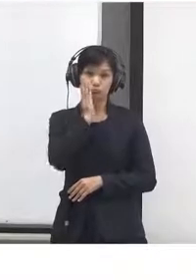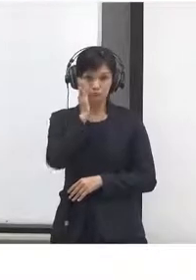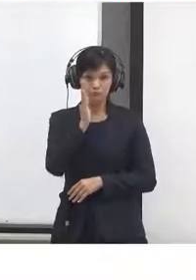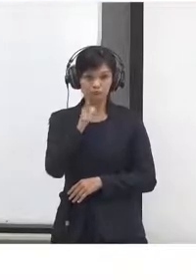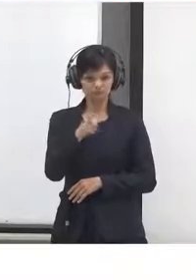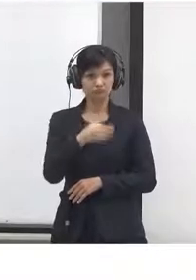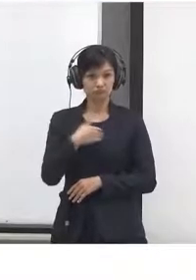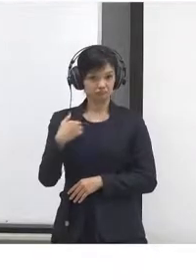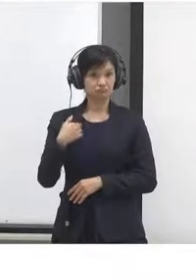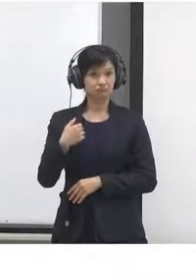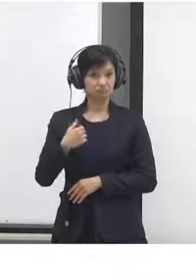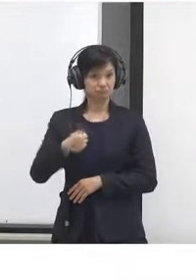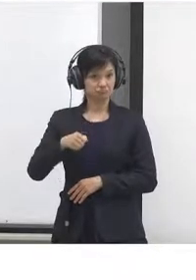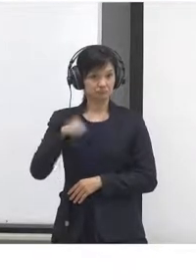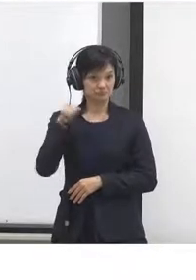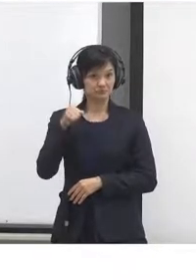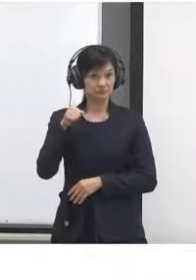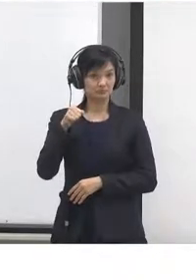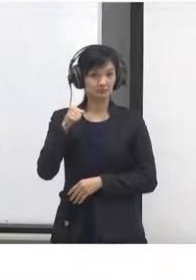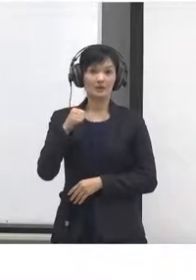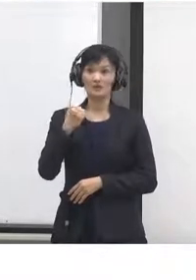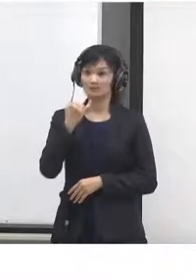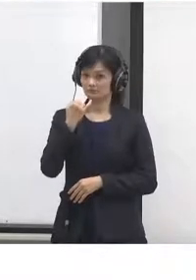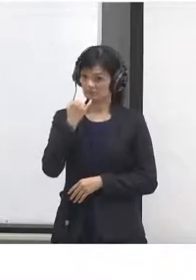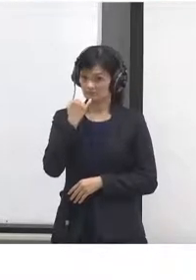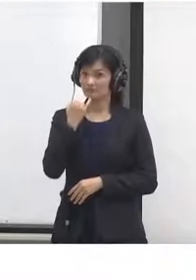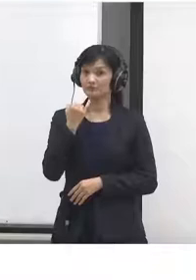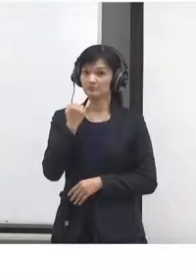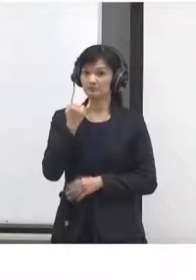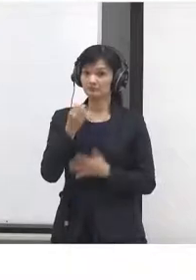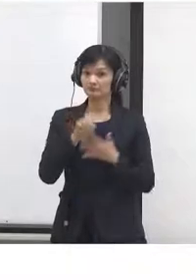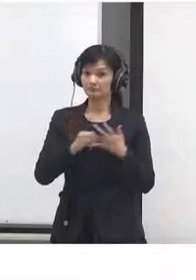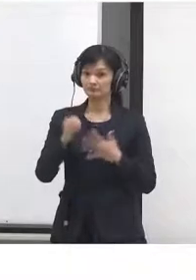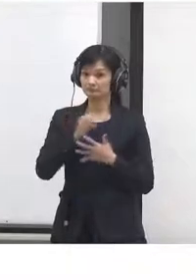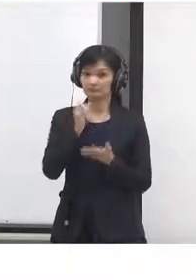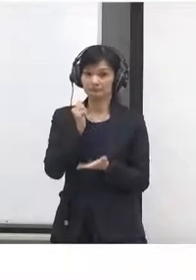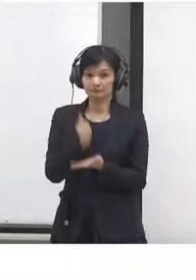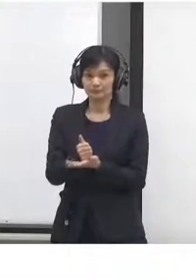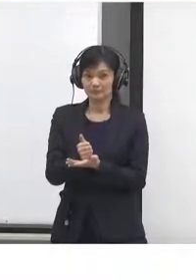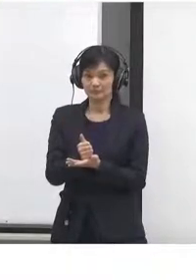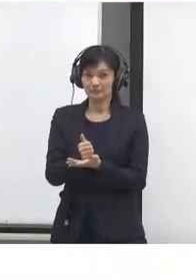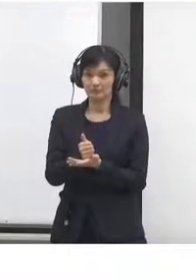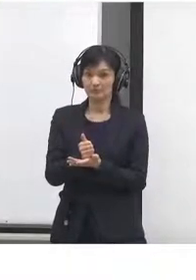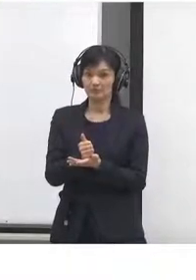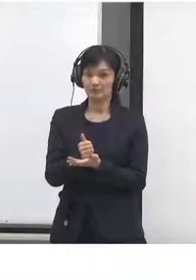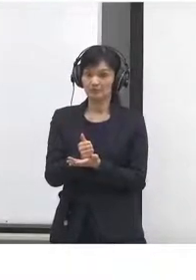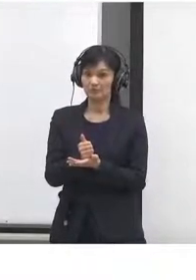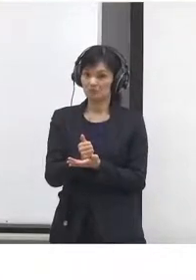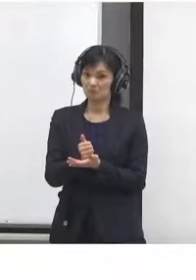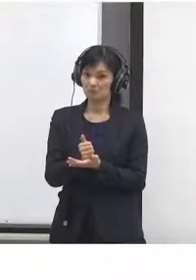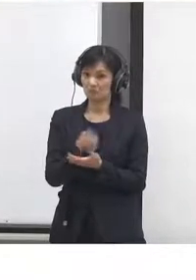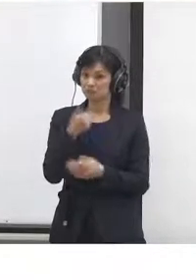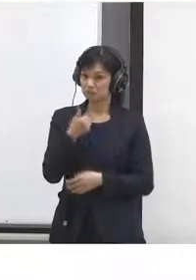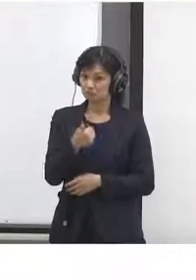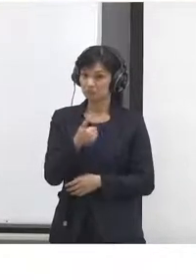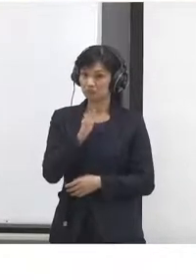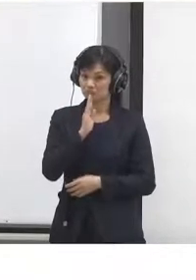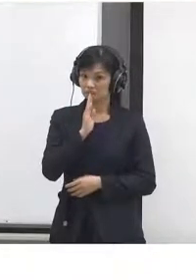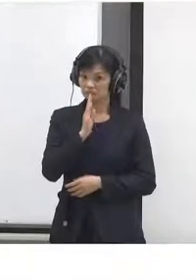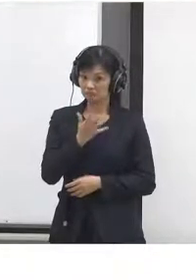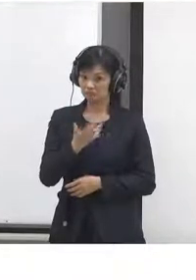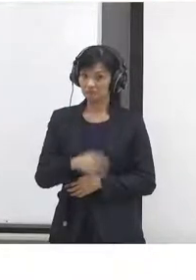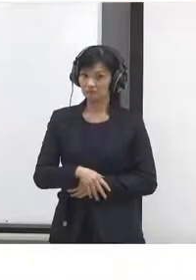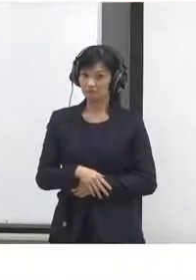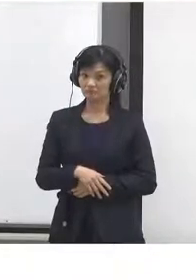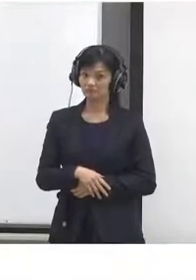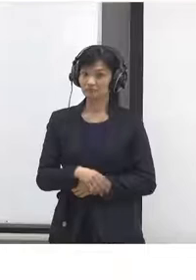or become a bias of who can speak, who have more rights to speak, power to